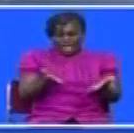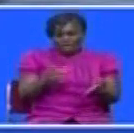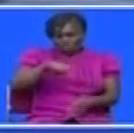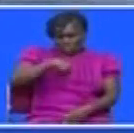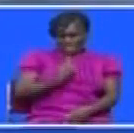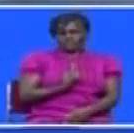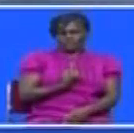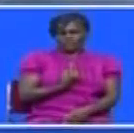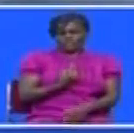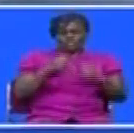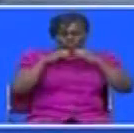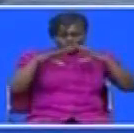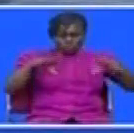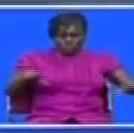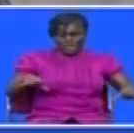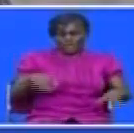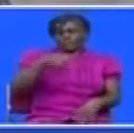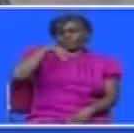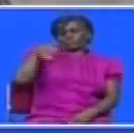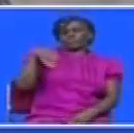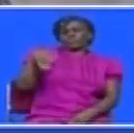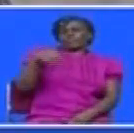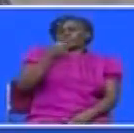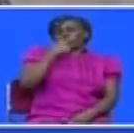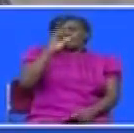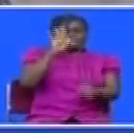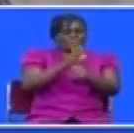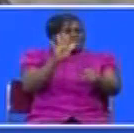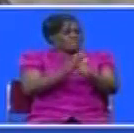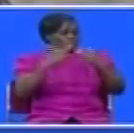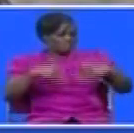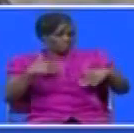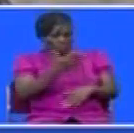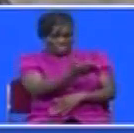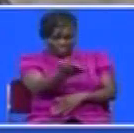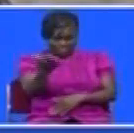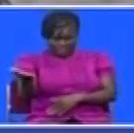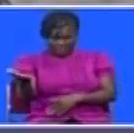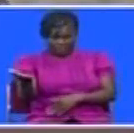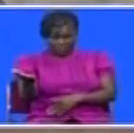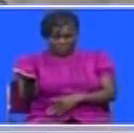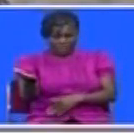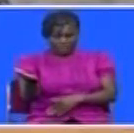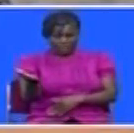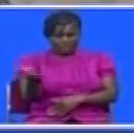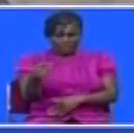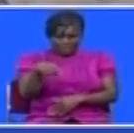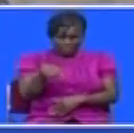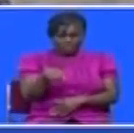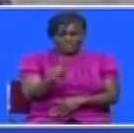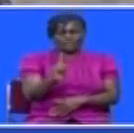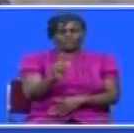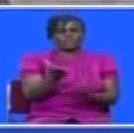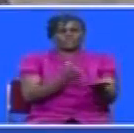upon himself to spread polio vaccination. There are many people who are as deserving, or even